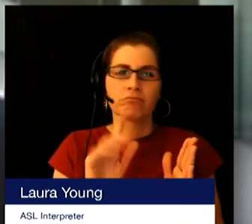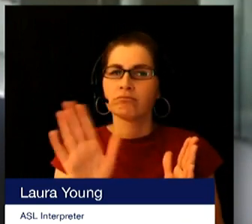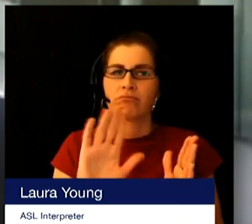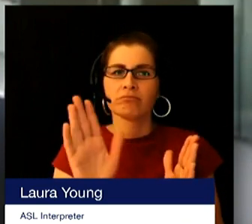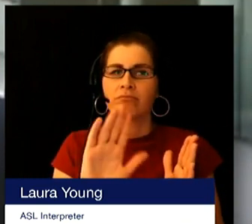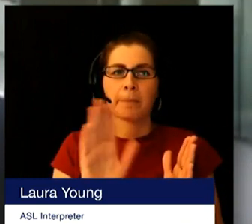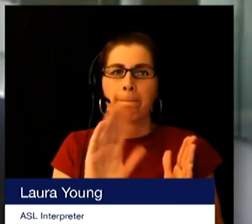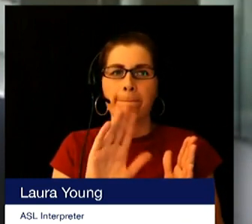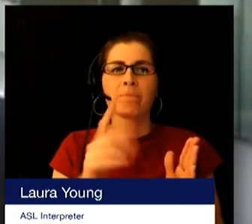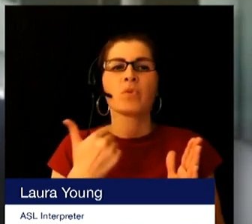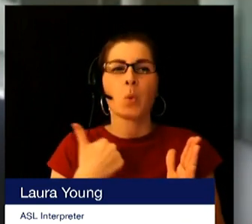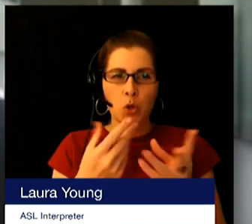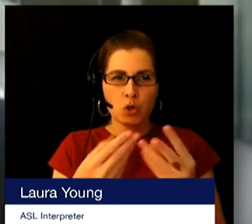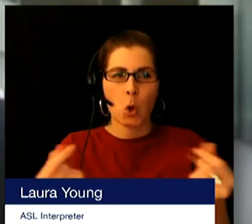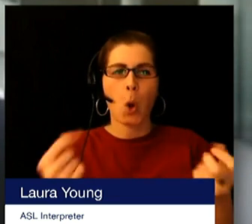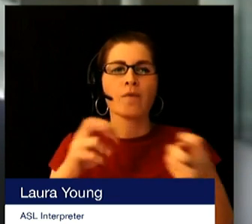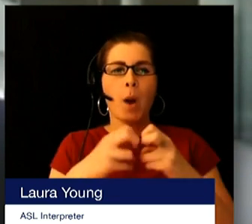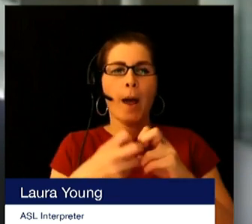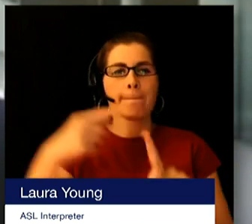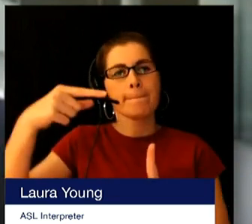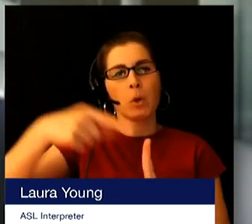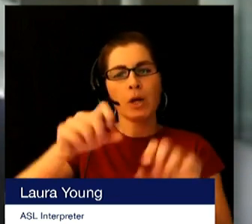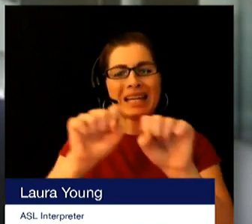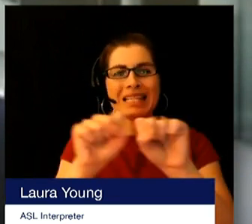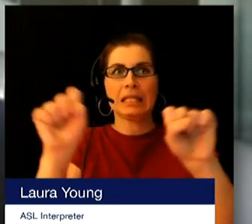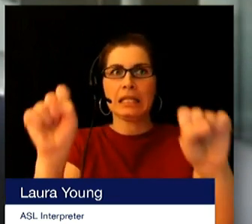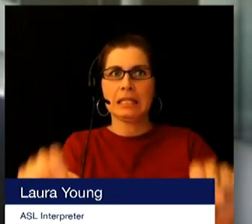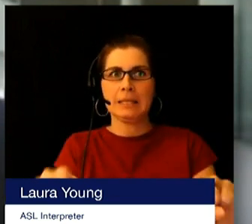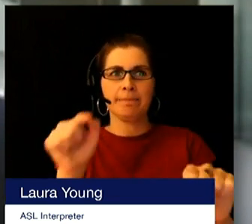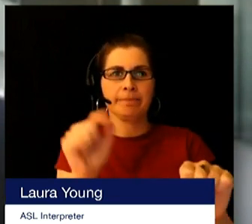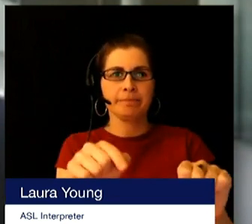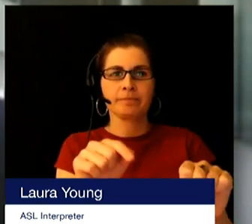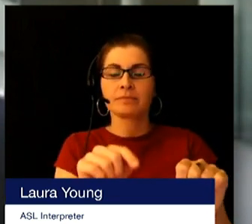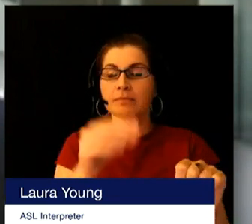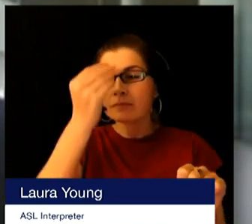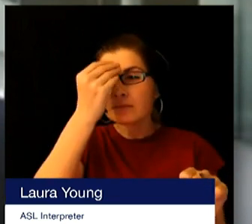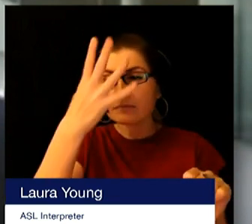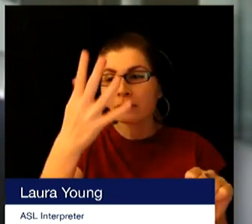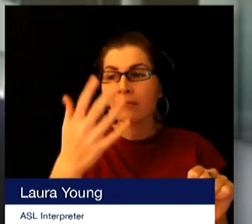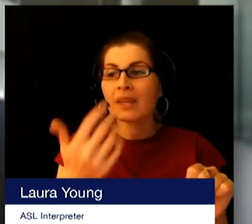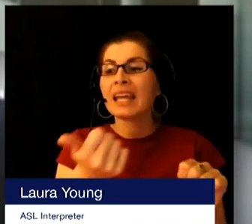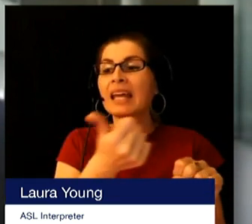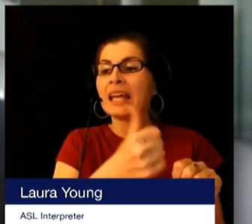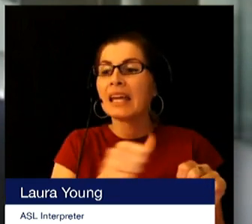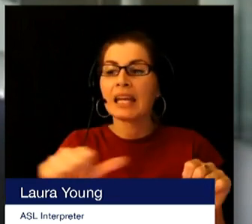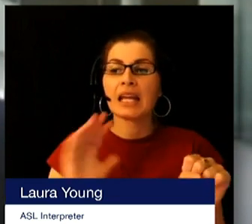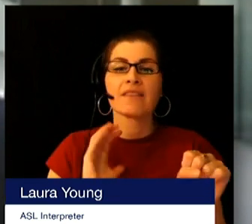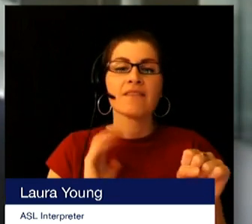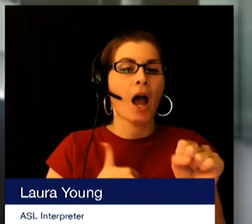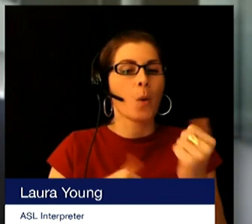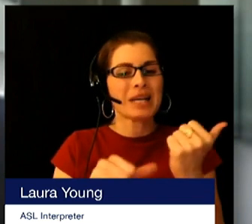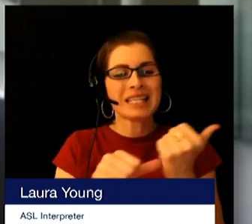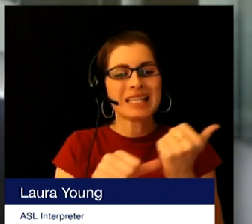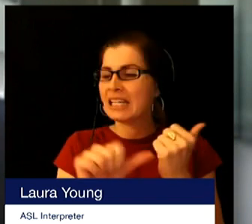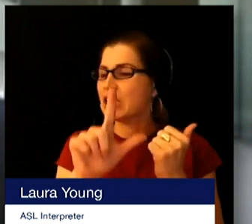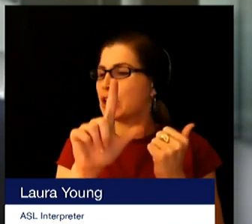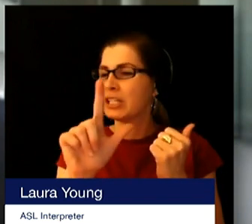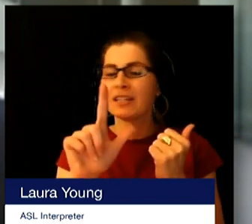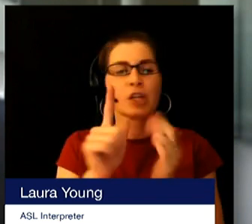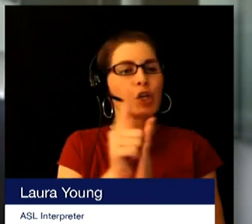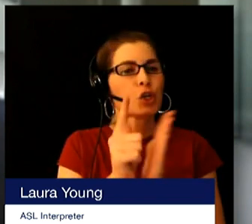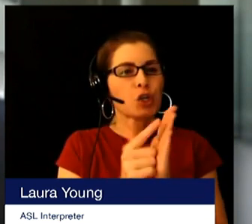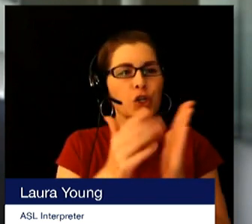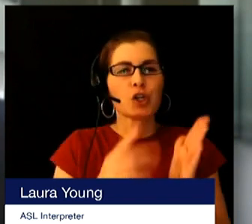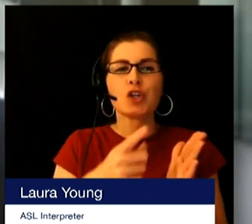problem systemically by saying none of our assistant district attorneys will ever be allowed to ask